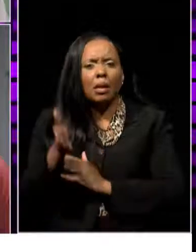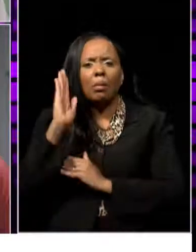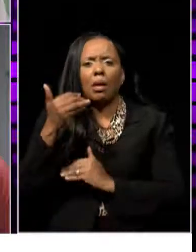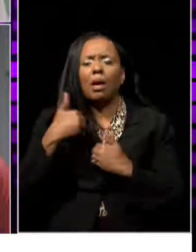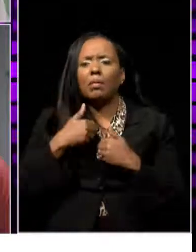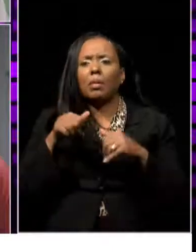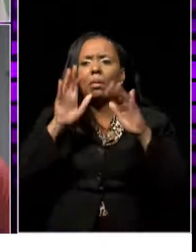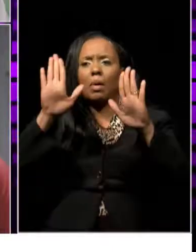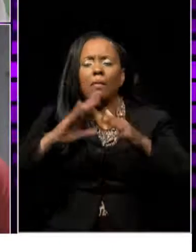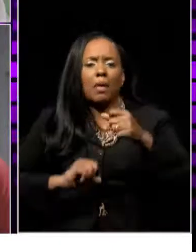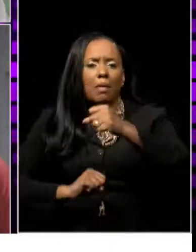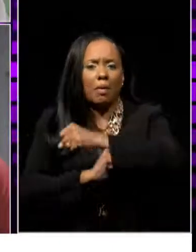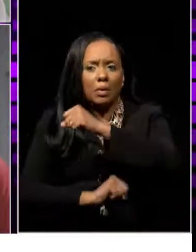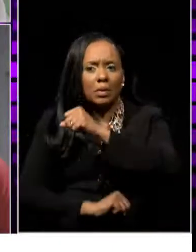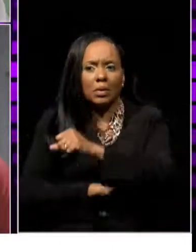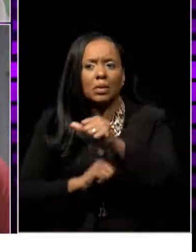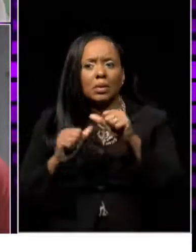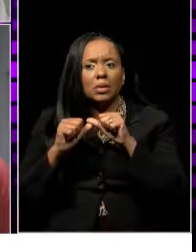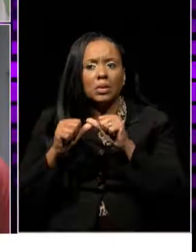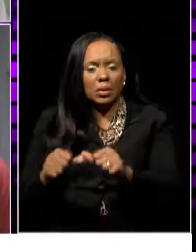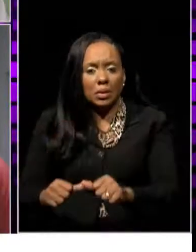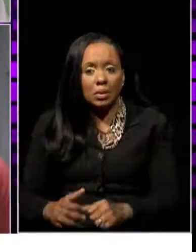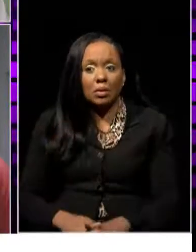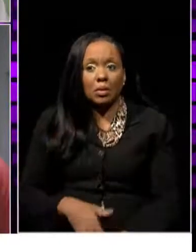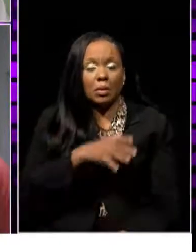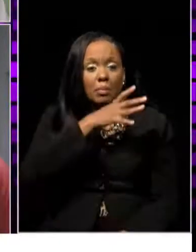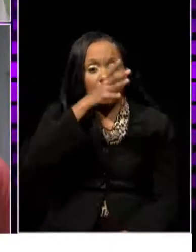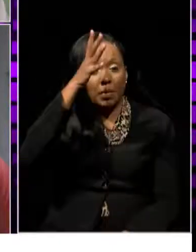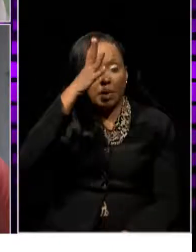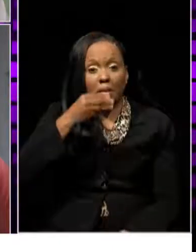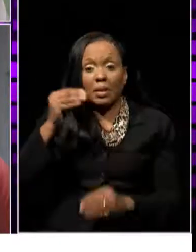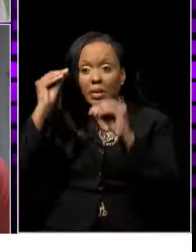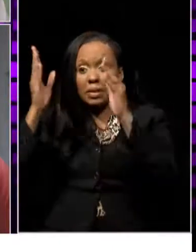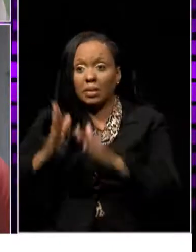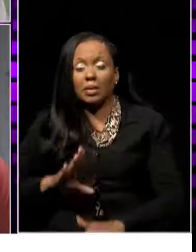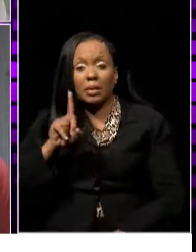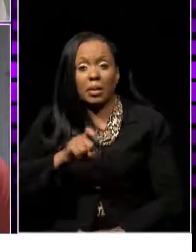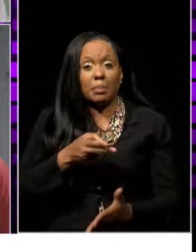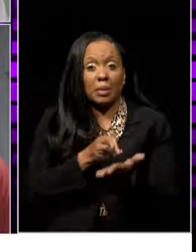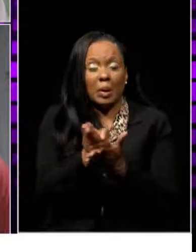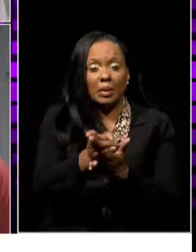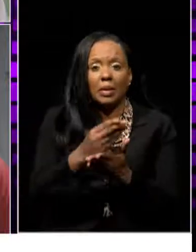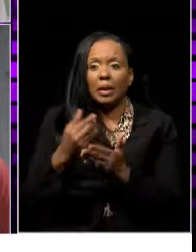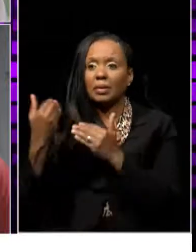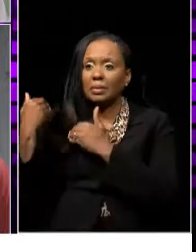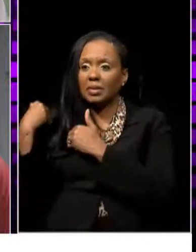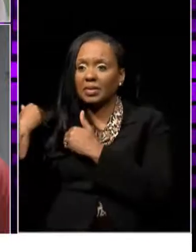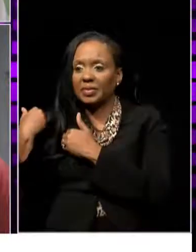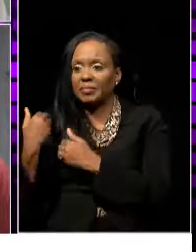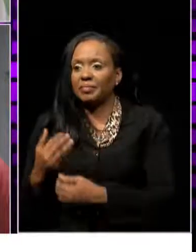going forward. So remember, parents and teachers, be honest and be accountable. Mr. Hoy?